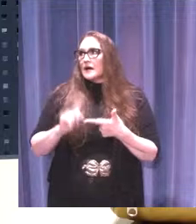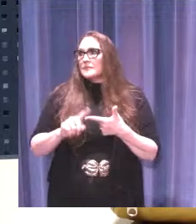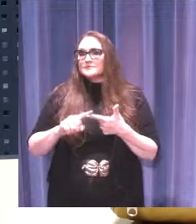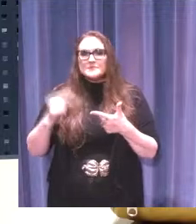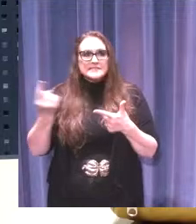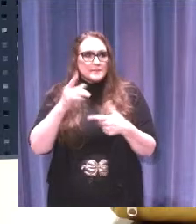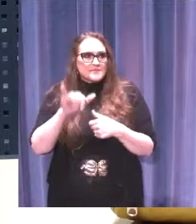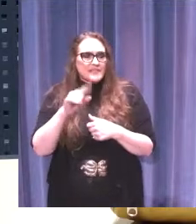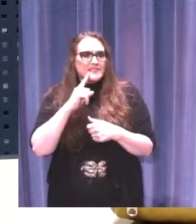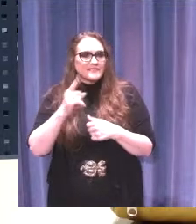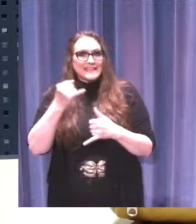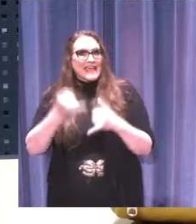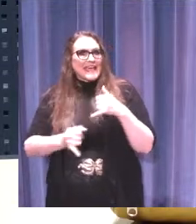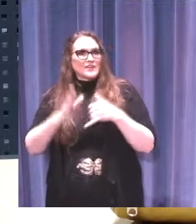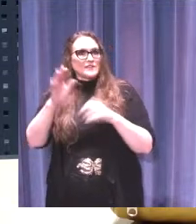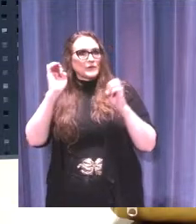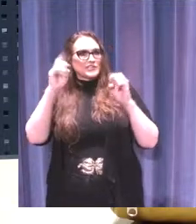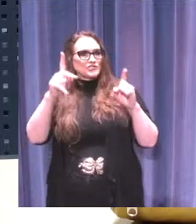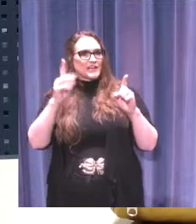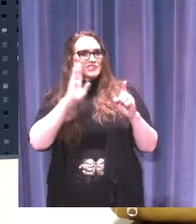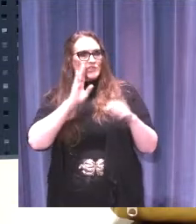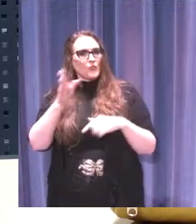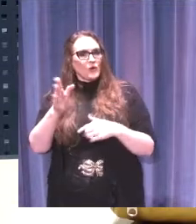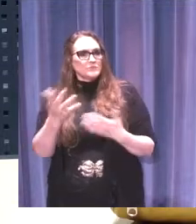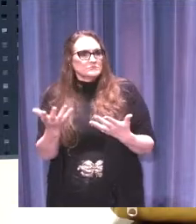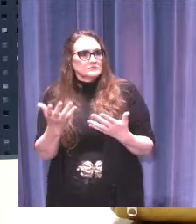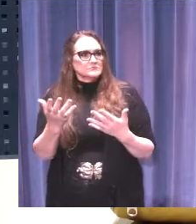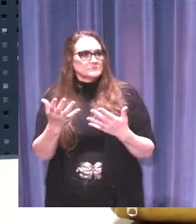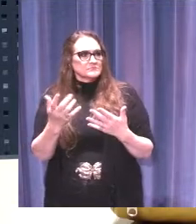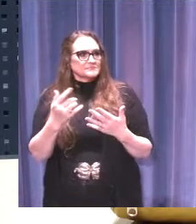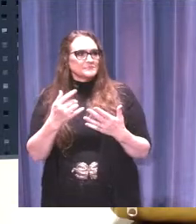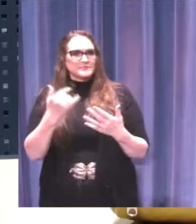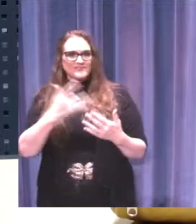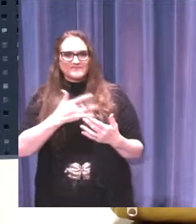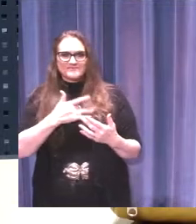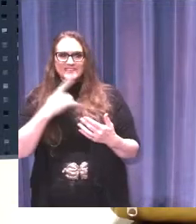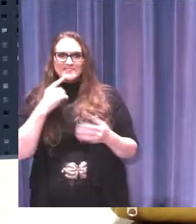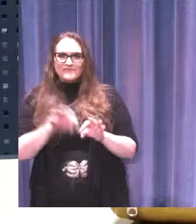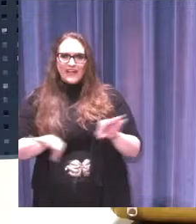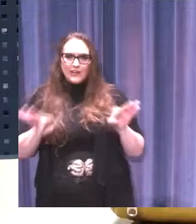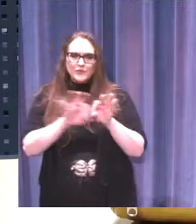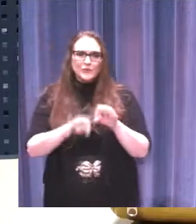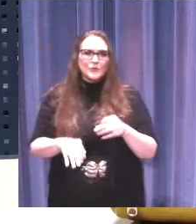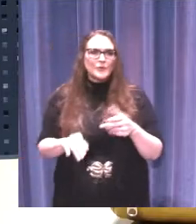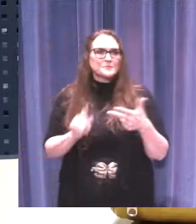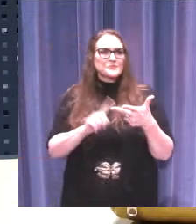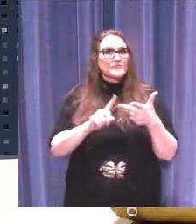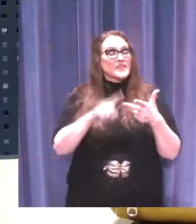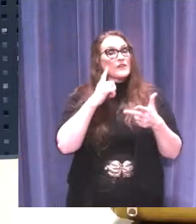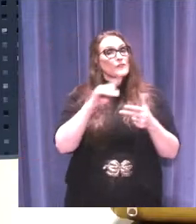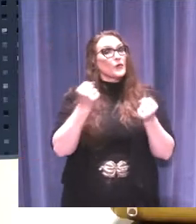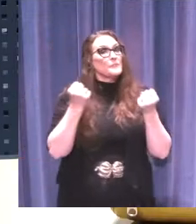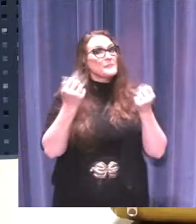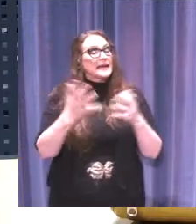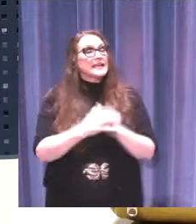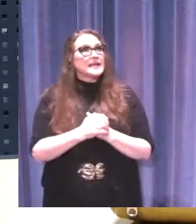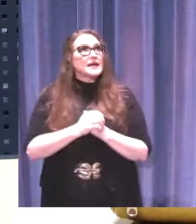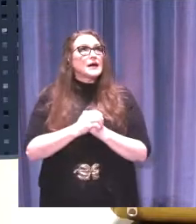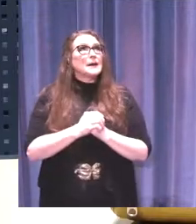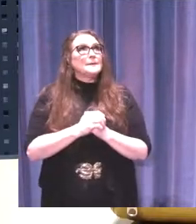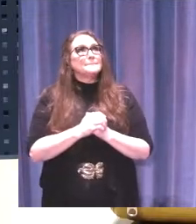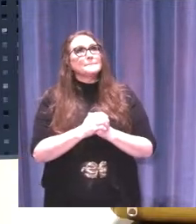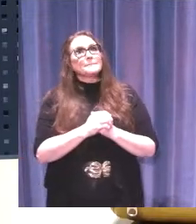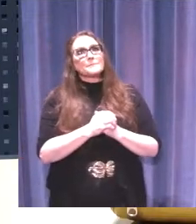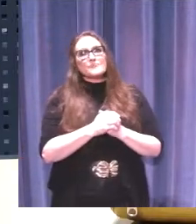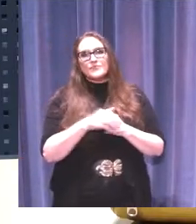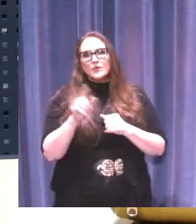something that at the end of their education, they're going to be seeing a value. And for many, we